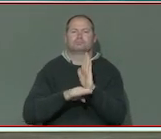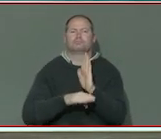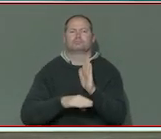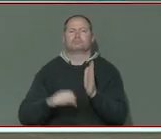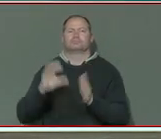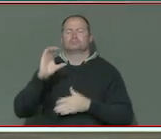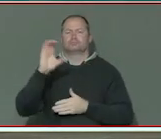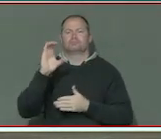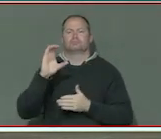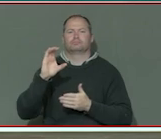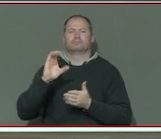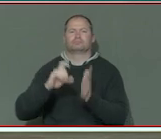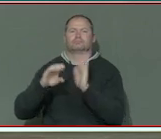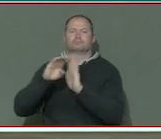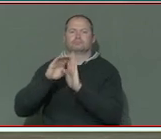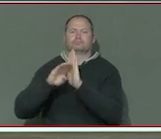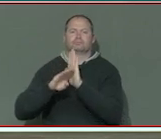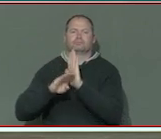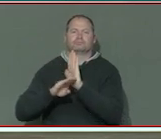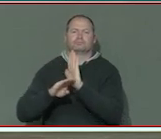list. Now,